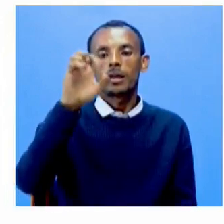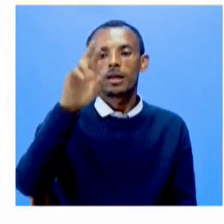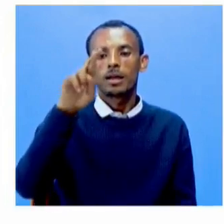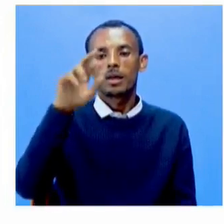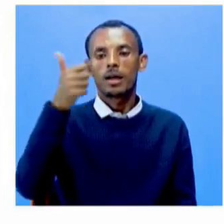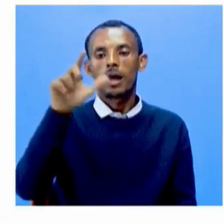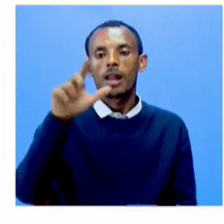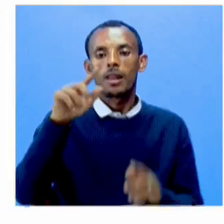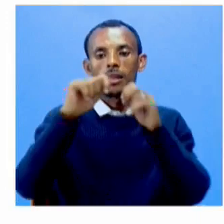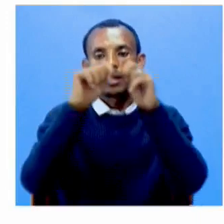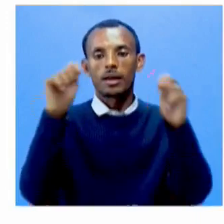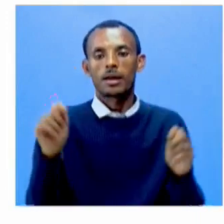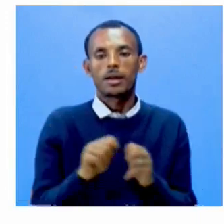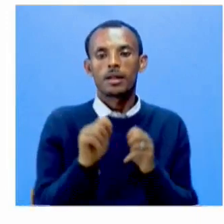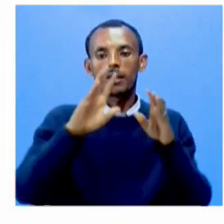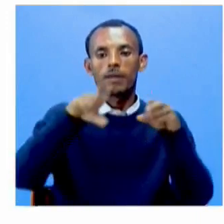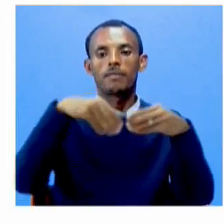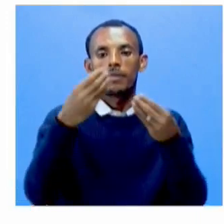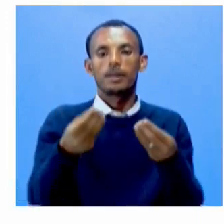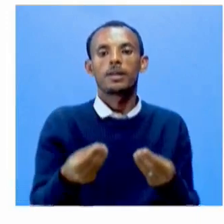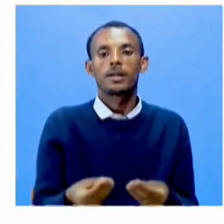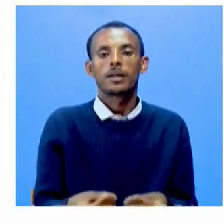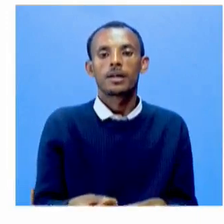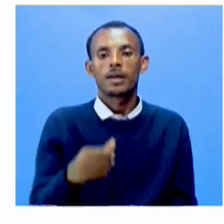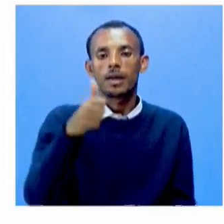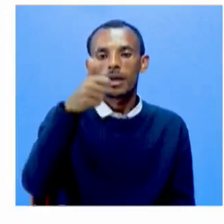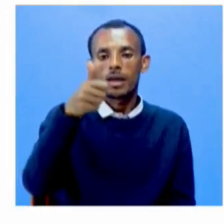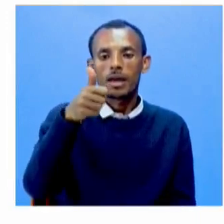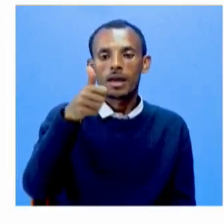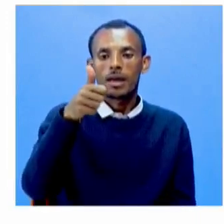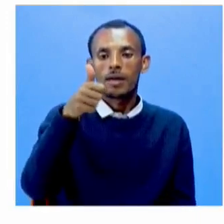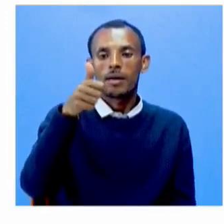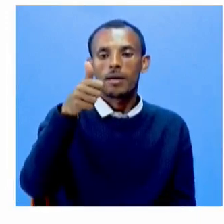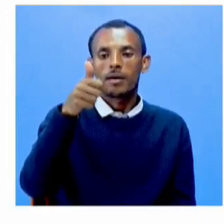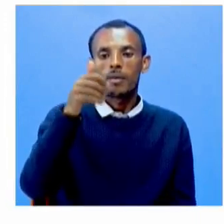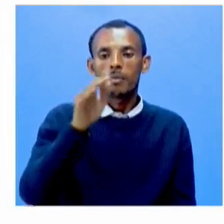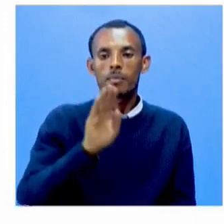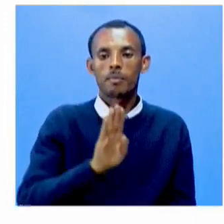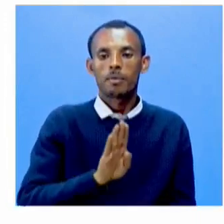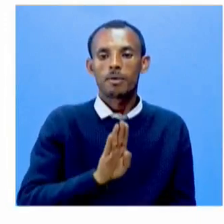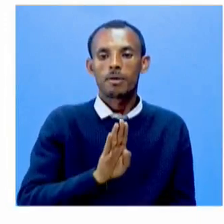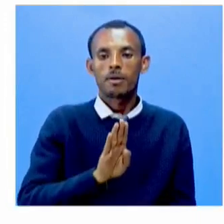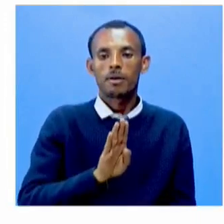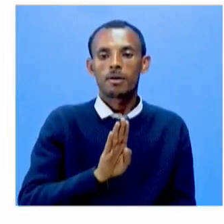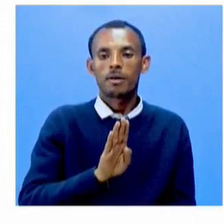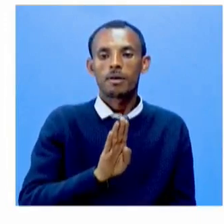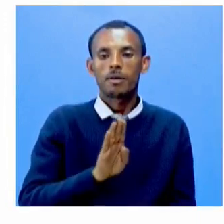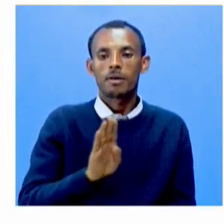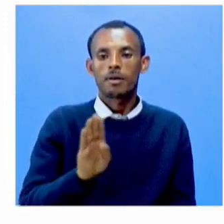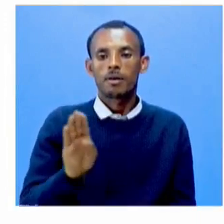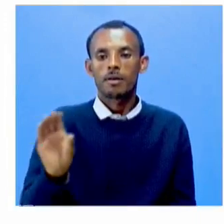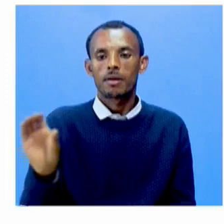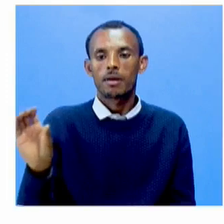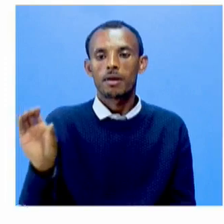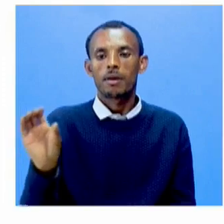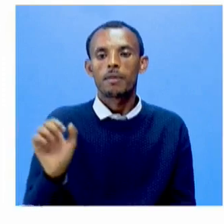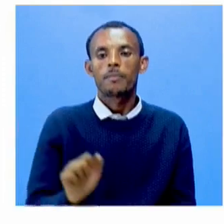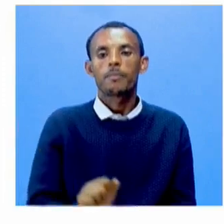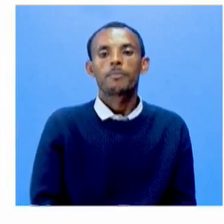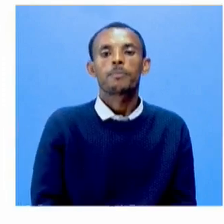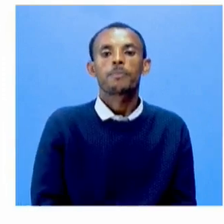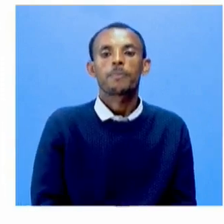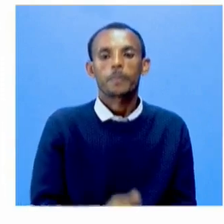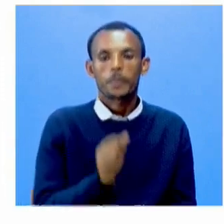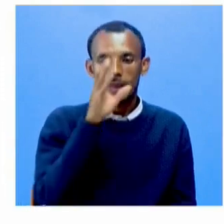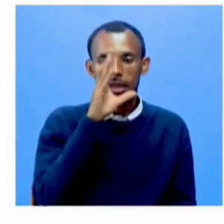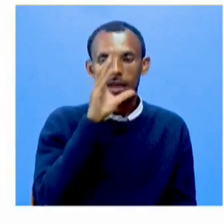is given. So this one is A, B, C.